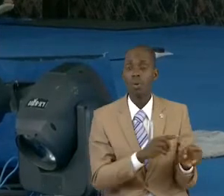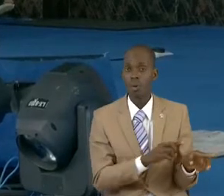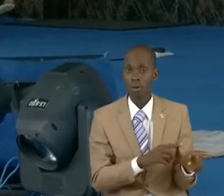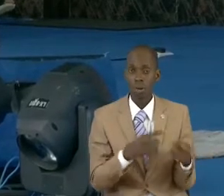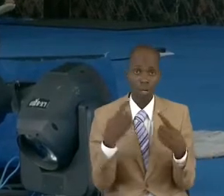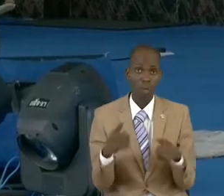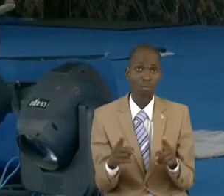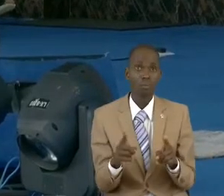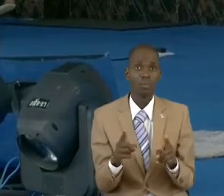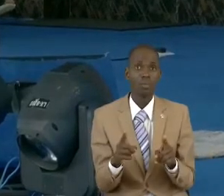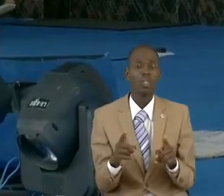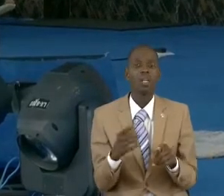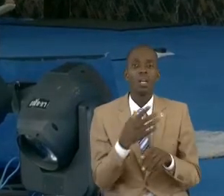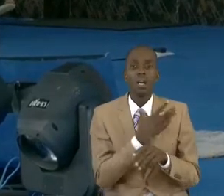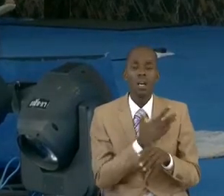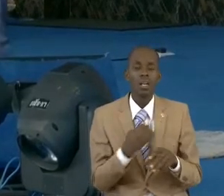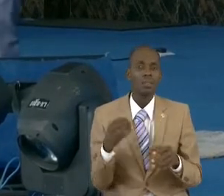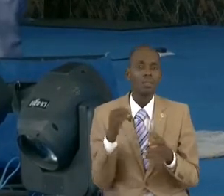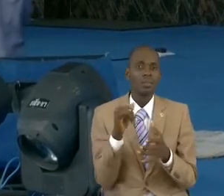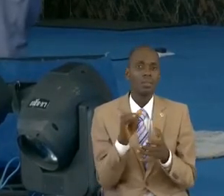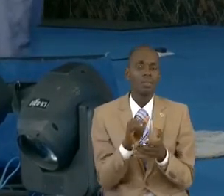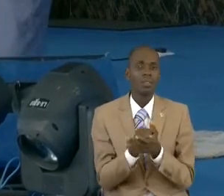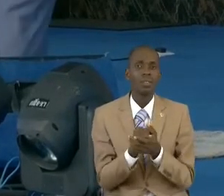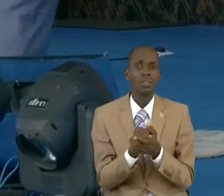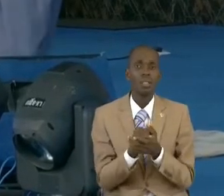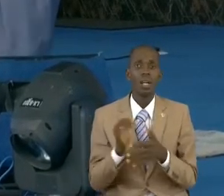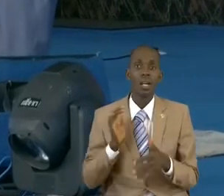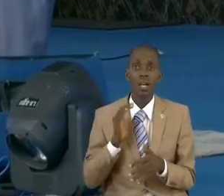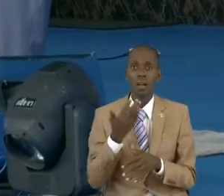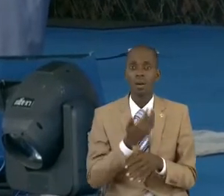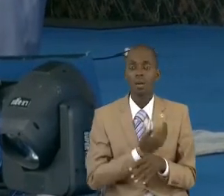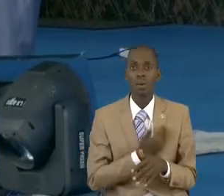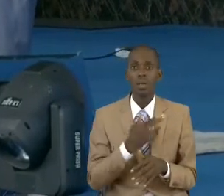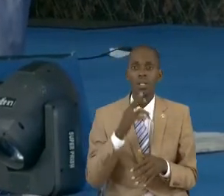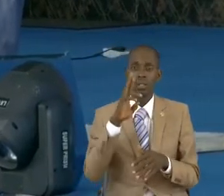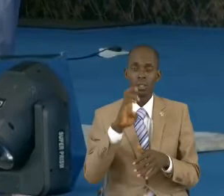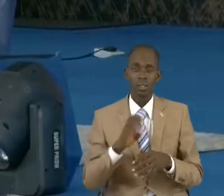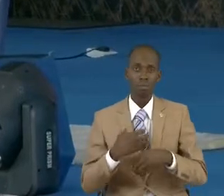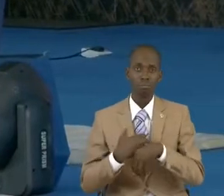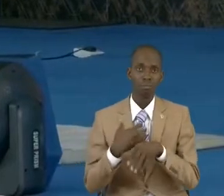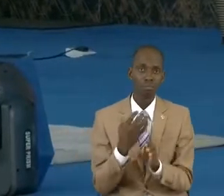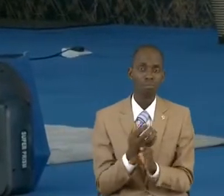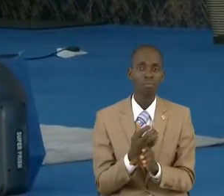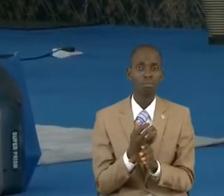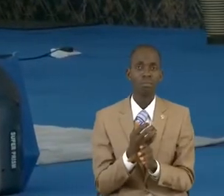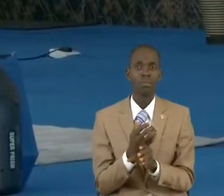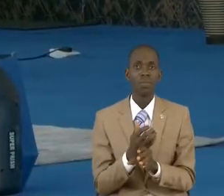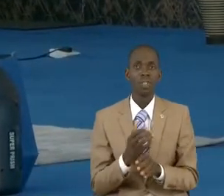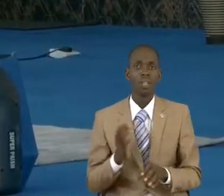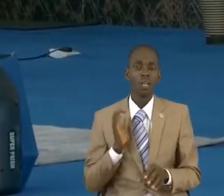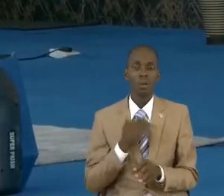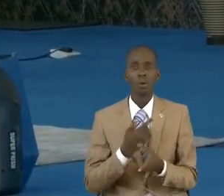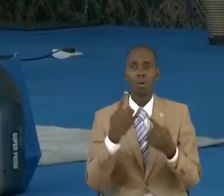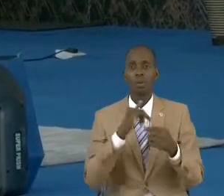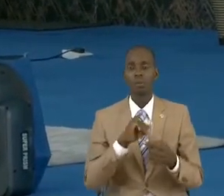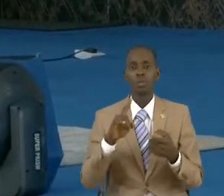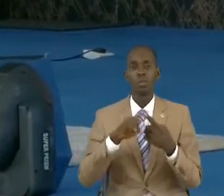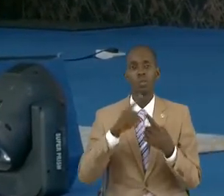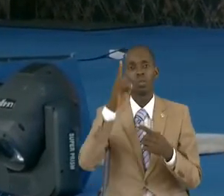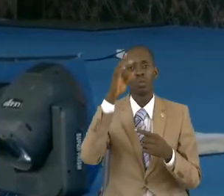that resurrection. And our regeneration, our coming to God,